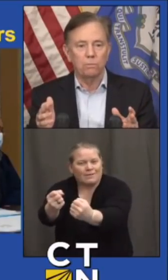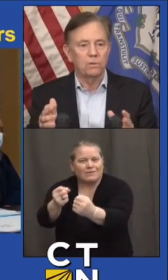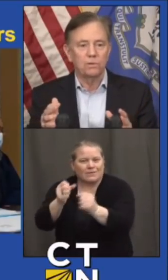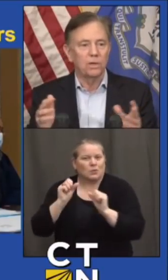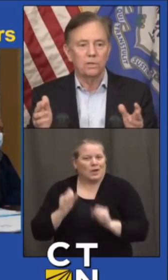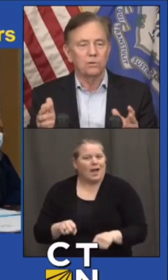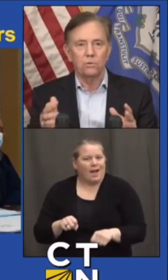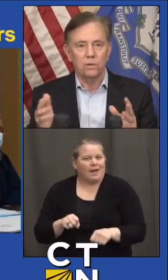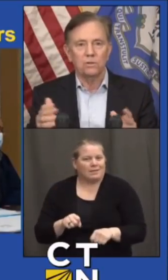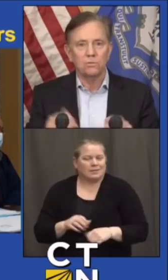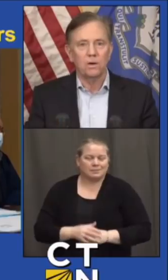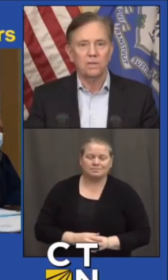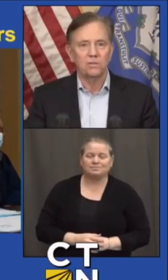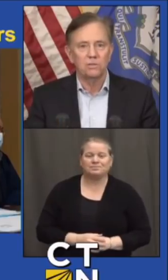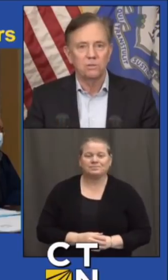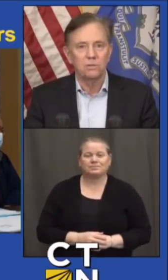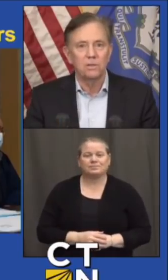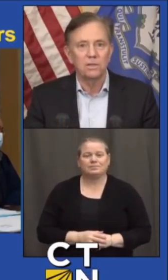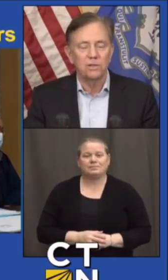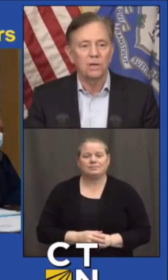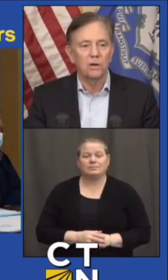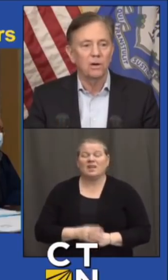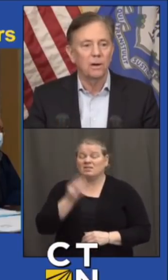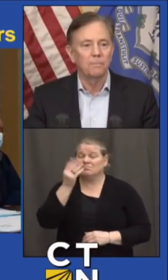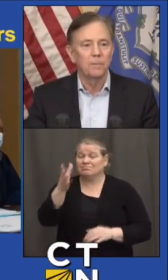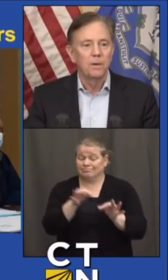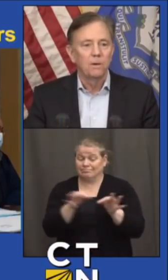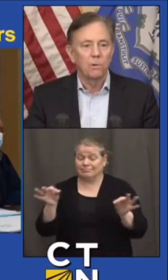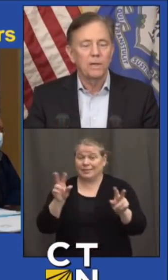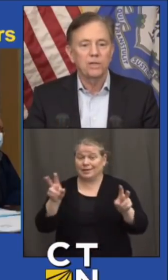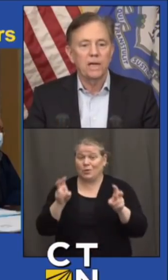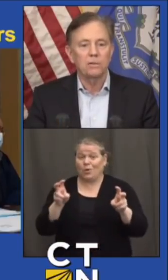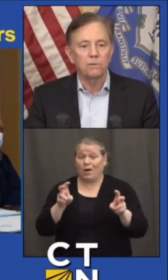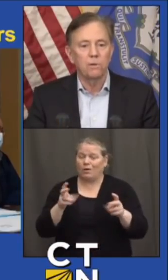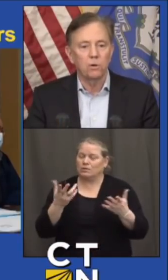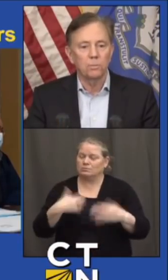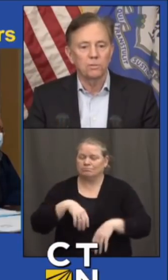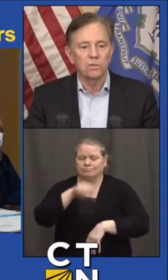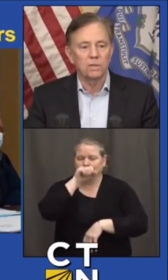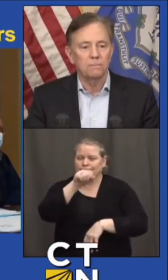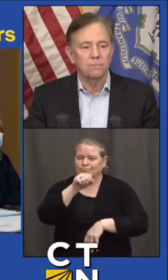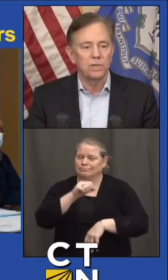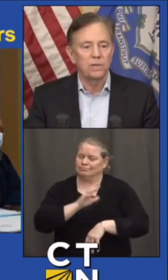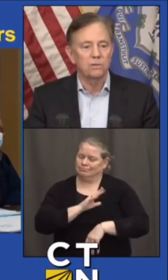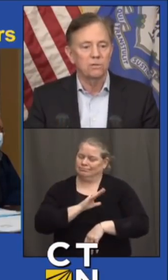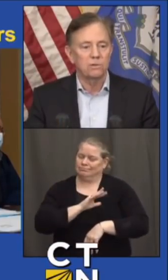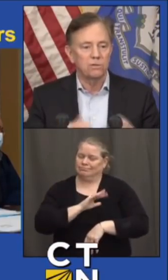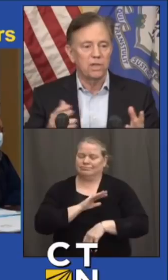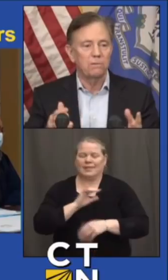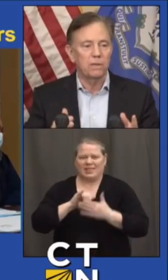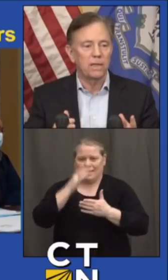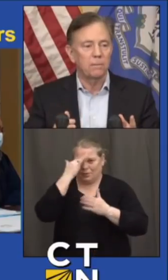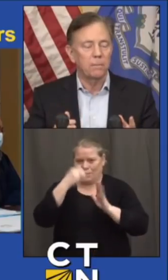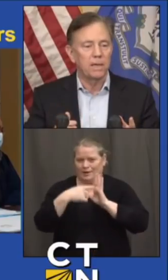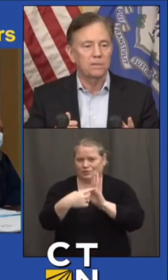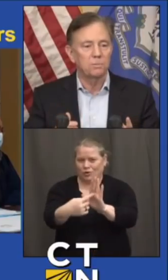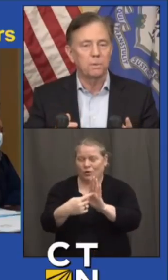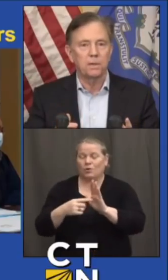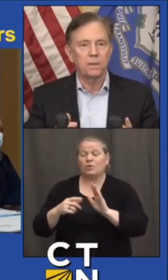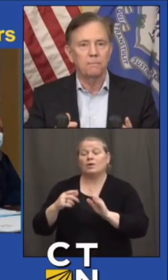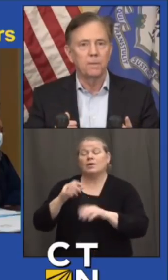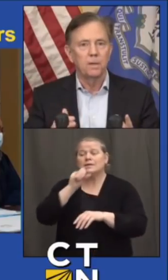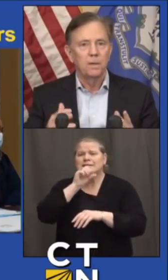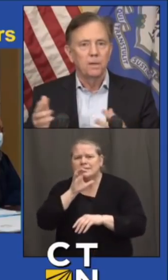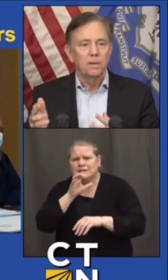this quote, to tell you the truth. This is why this is here. We're reaching out to vulnerable seniors. You see what that means.